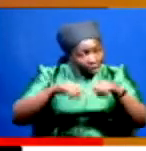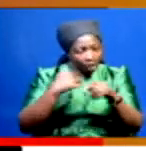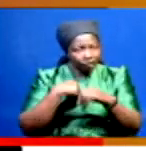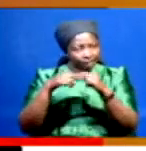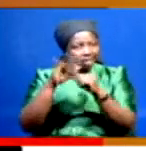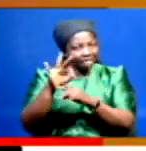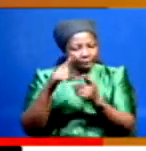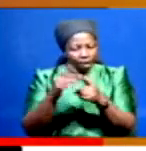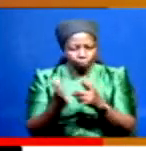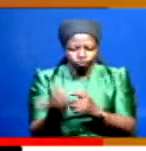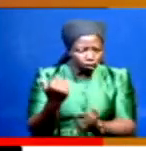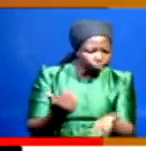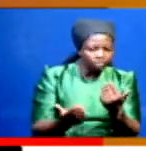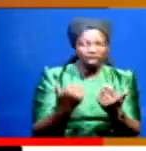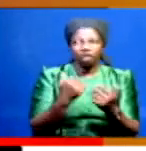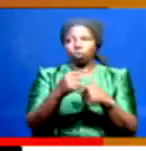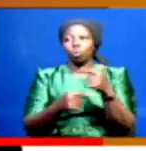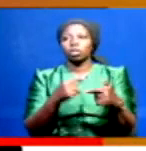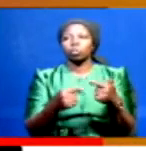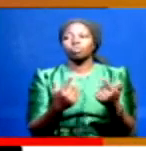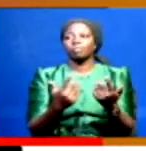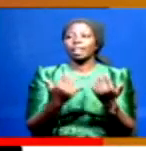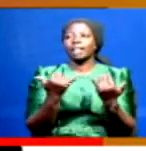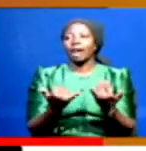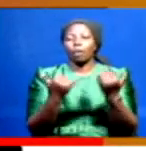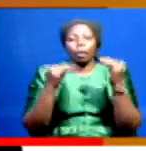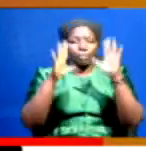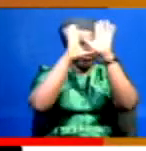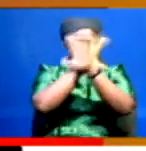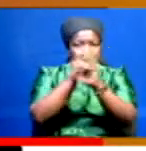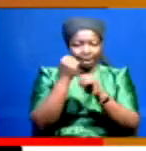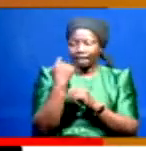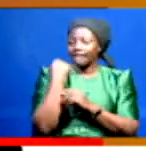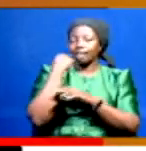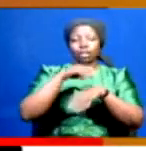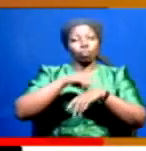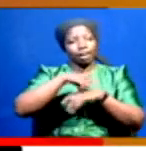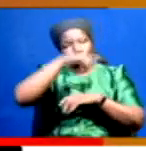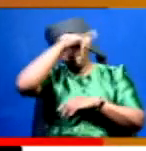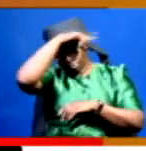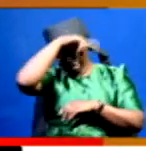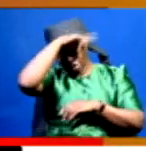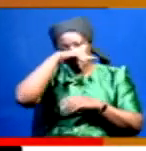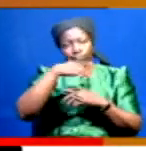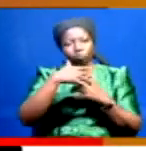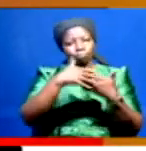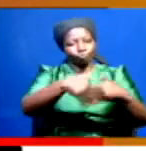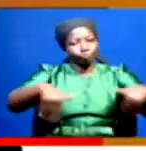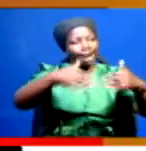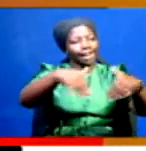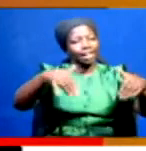exhumation still continues. Bishop, the head of state yesterday during the pass out parade at the Kenya prisons in Roiroads said